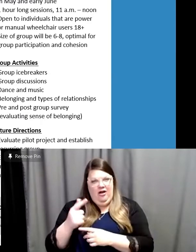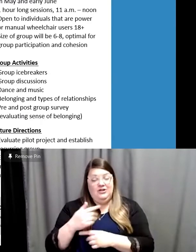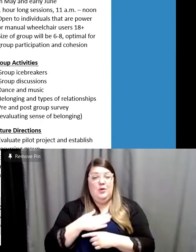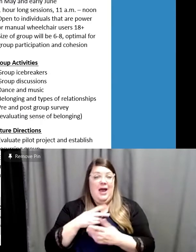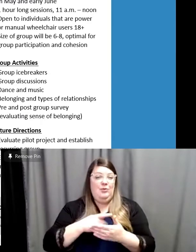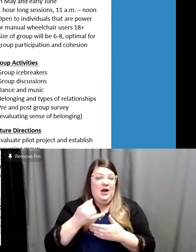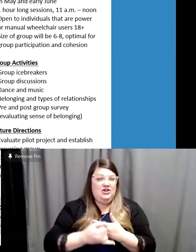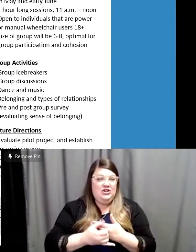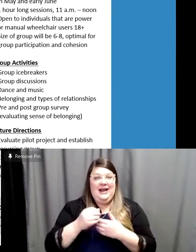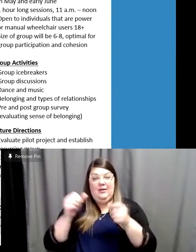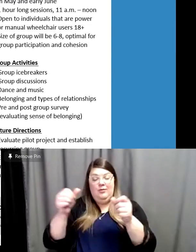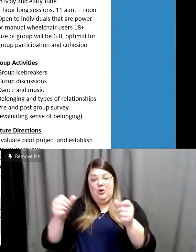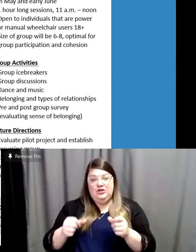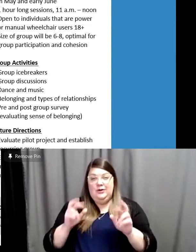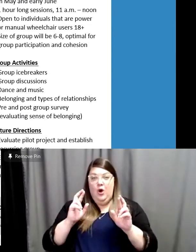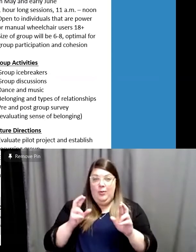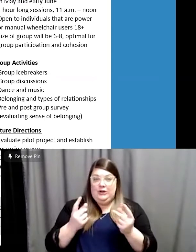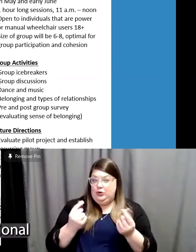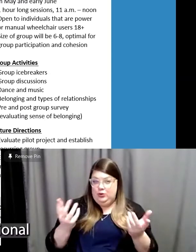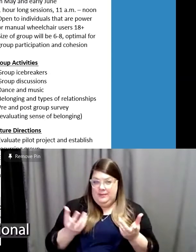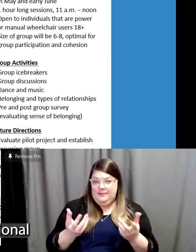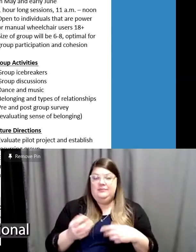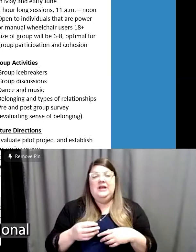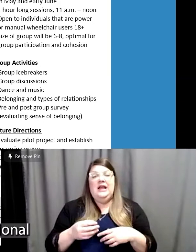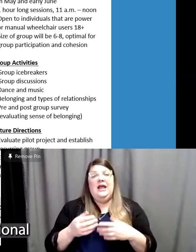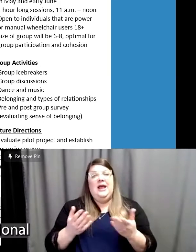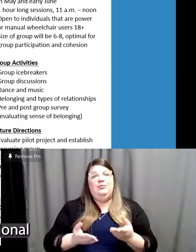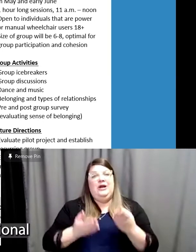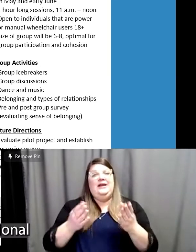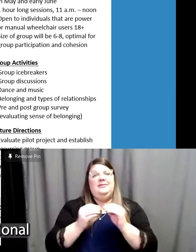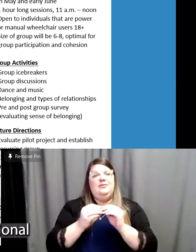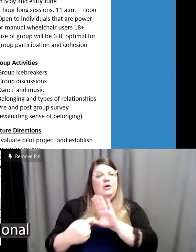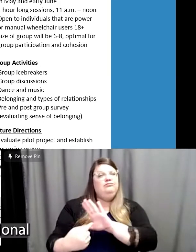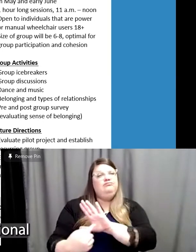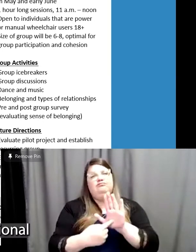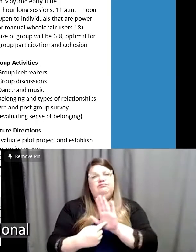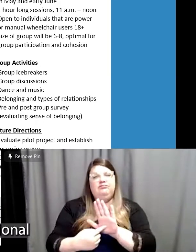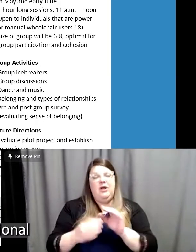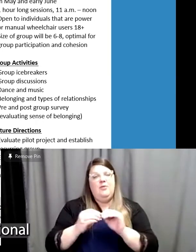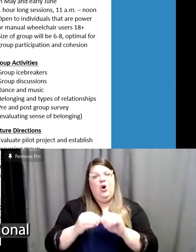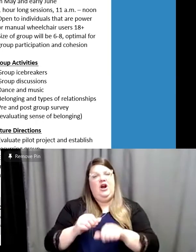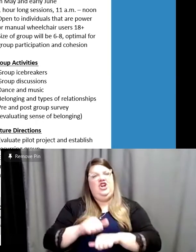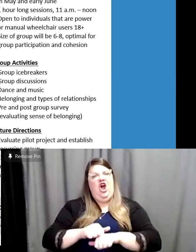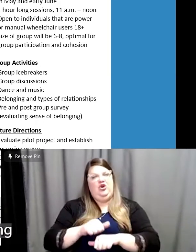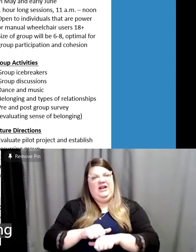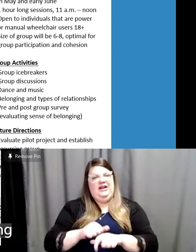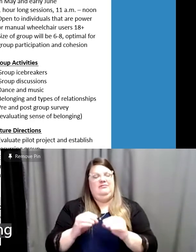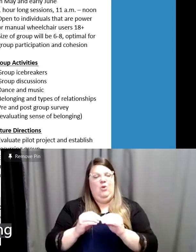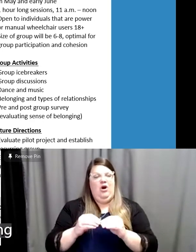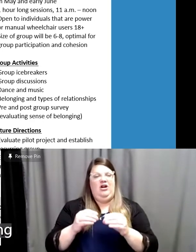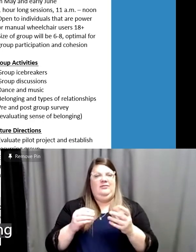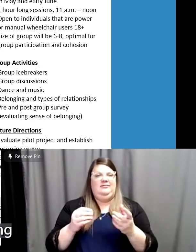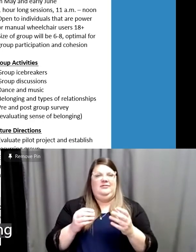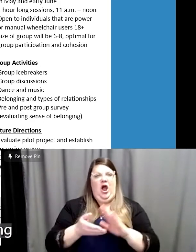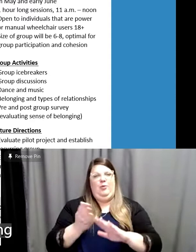hopes to do is bring it to the forefront and make it more concrete and operational so